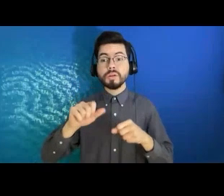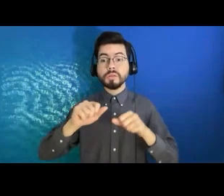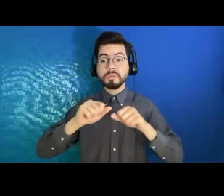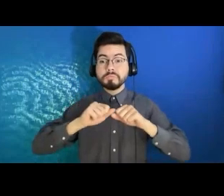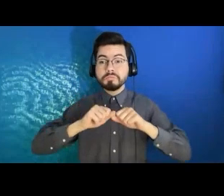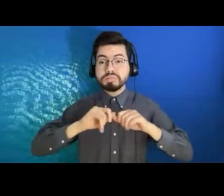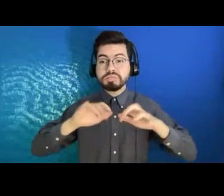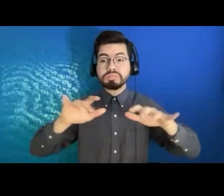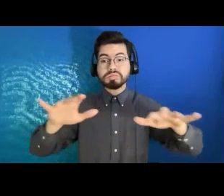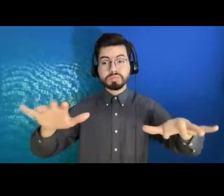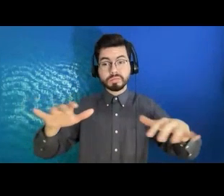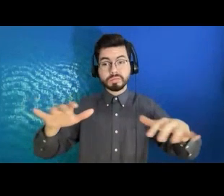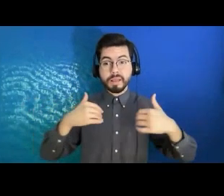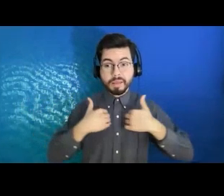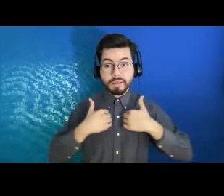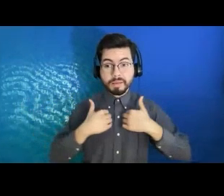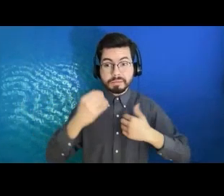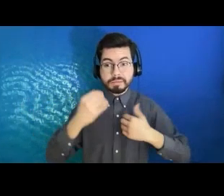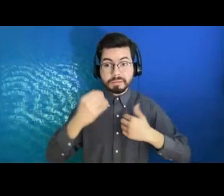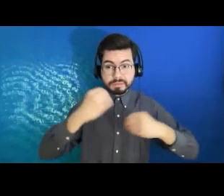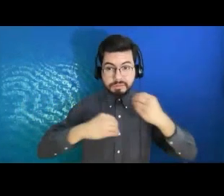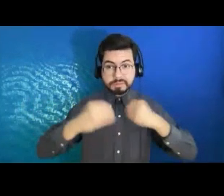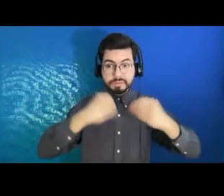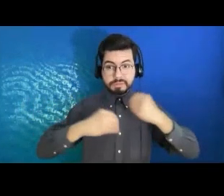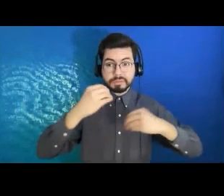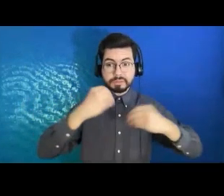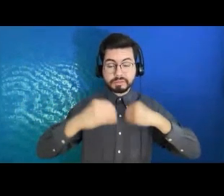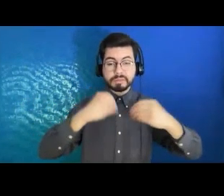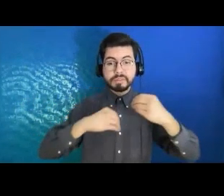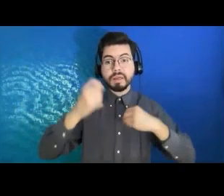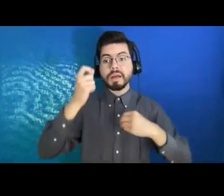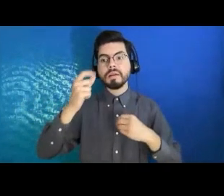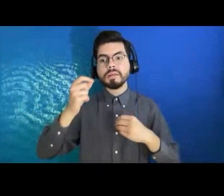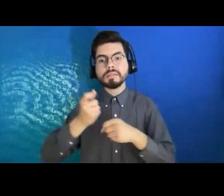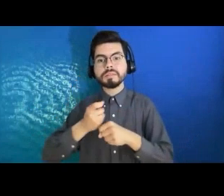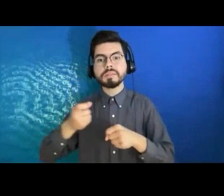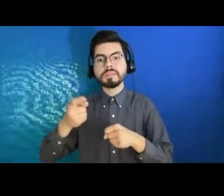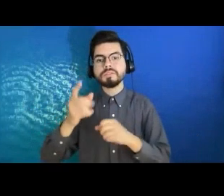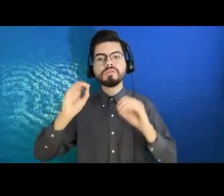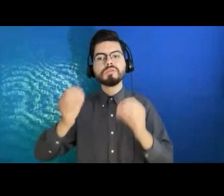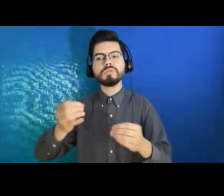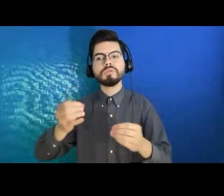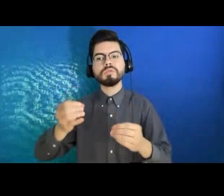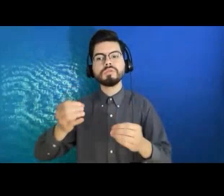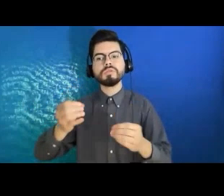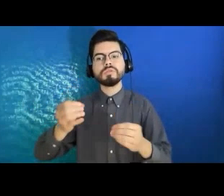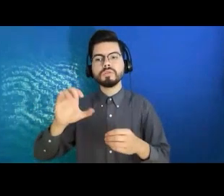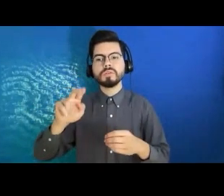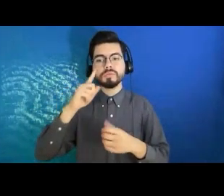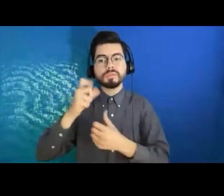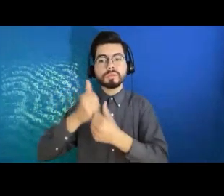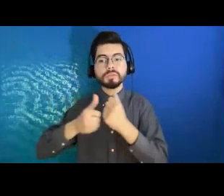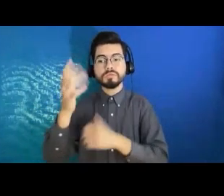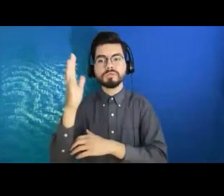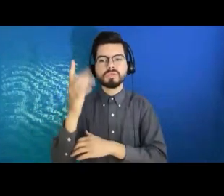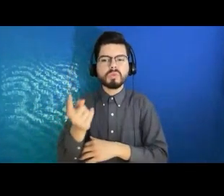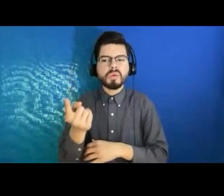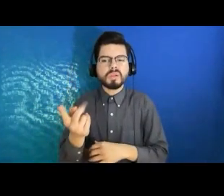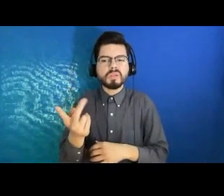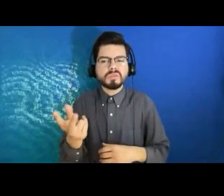cones. And then the next year it may produce almost no cones, maybe just 2 or 3 cones per tree, versus it can be